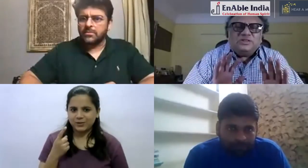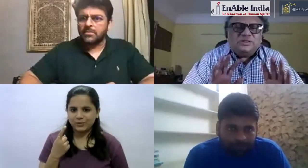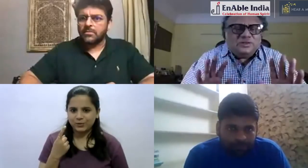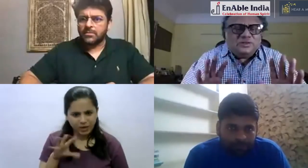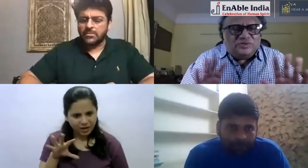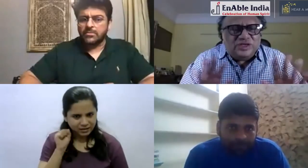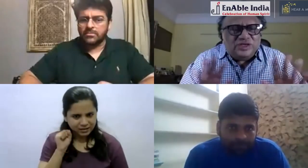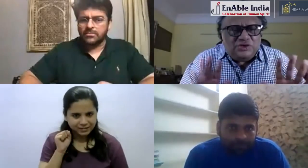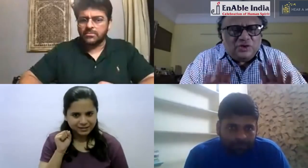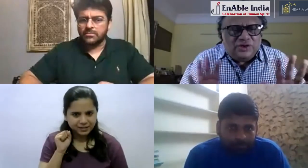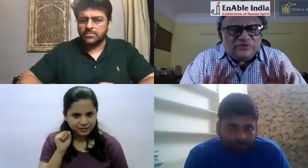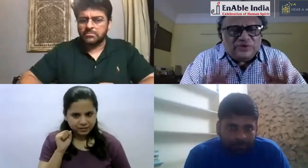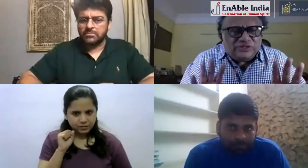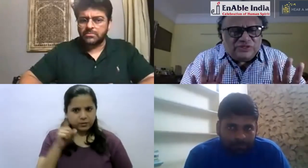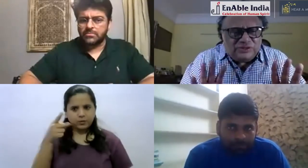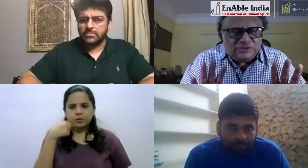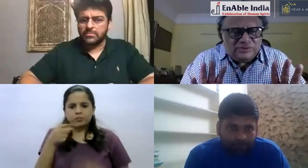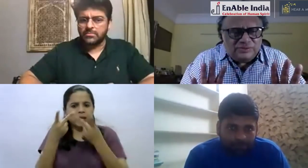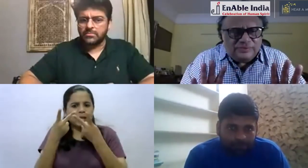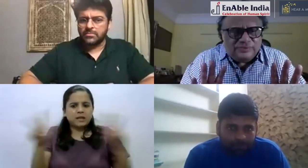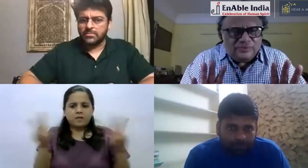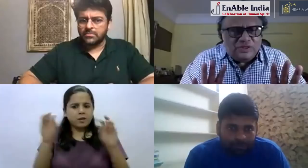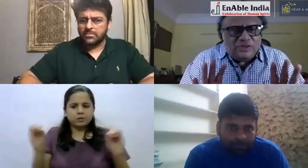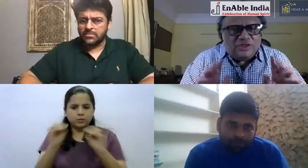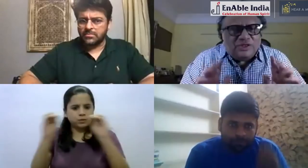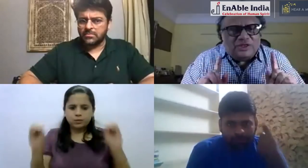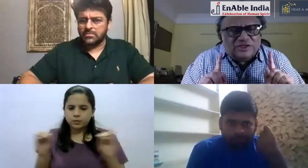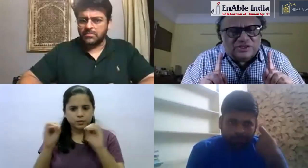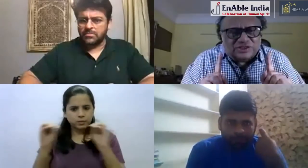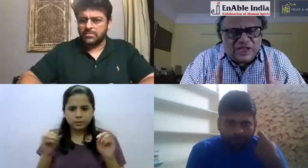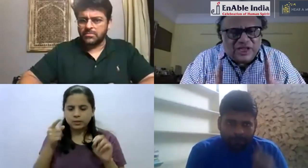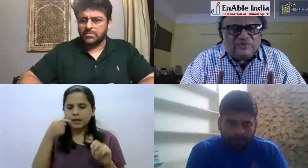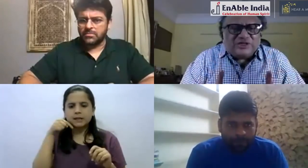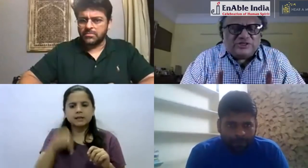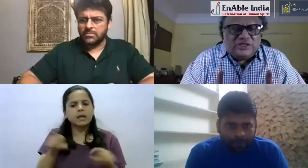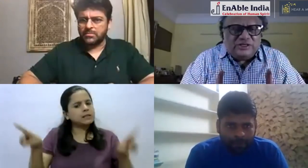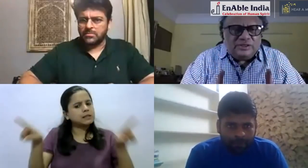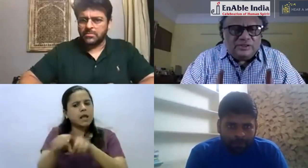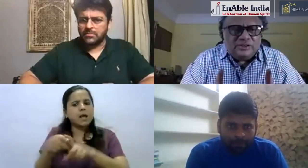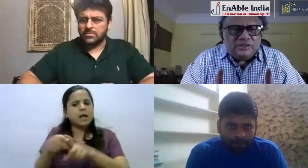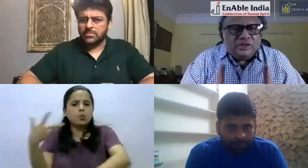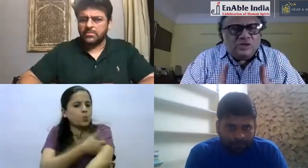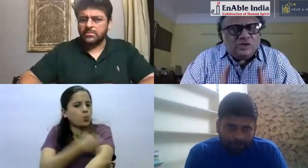See, there is no difference. It is the same vaccine,